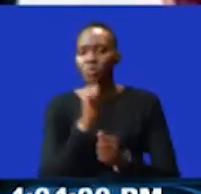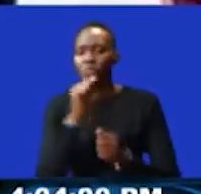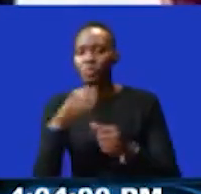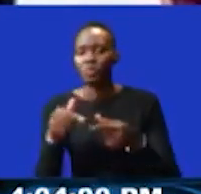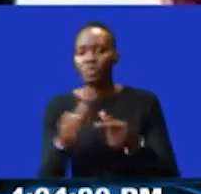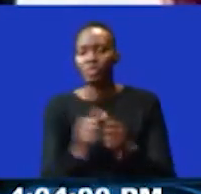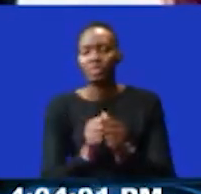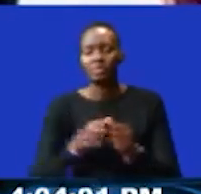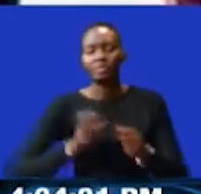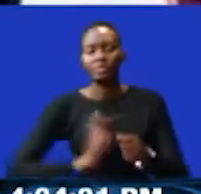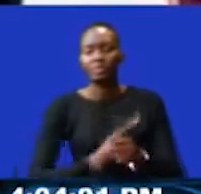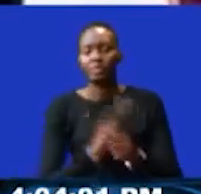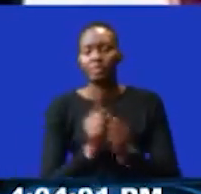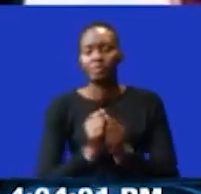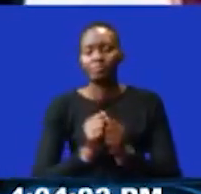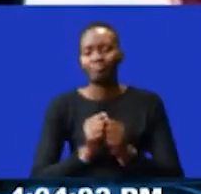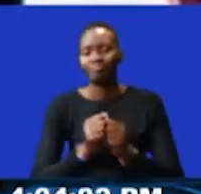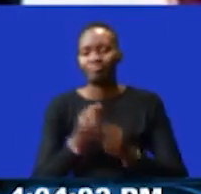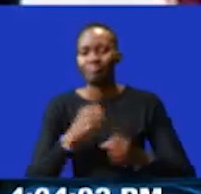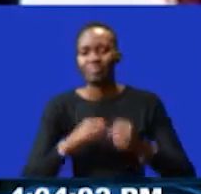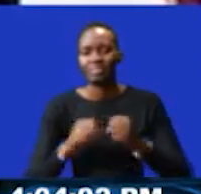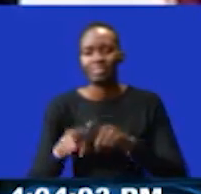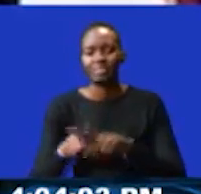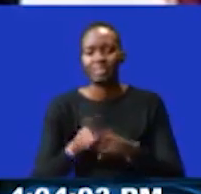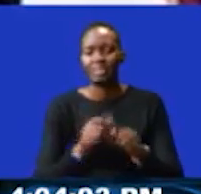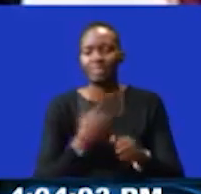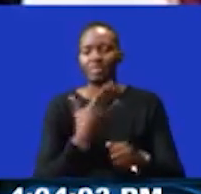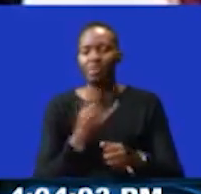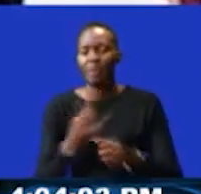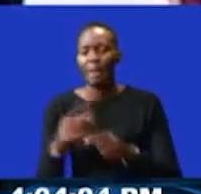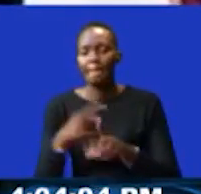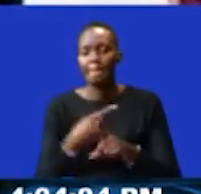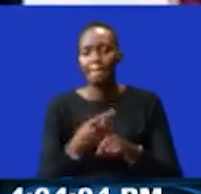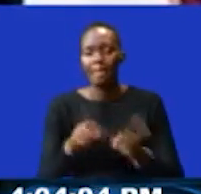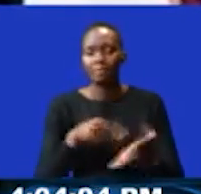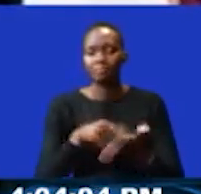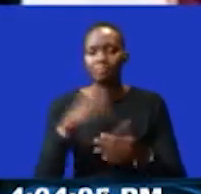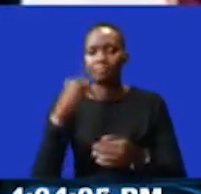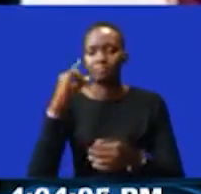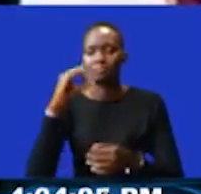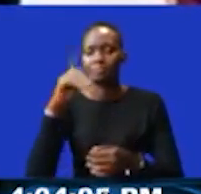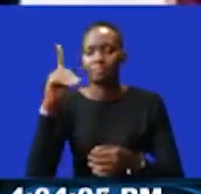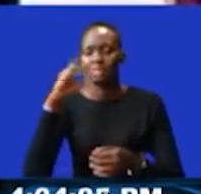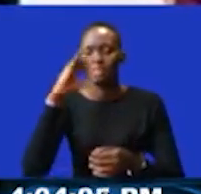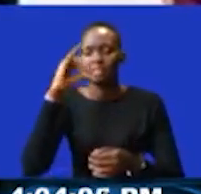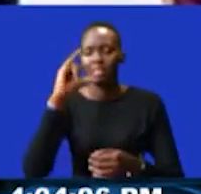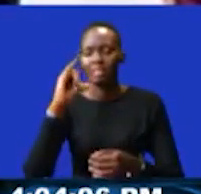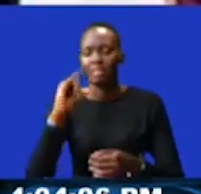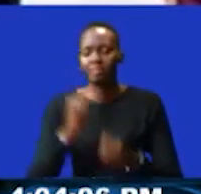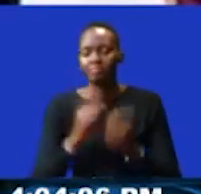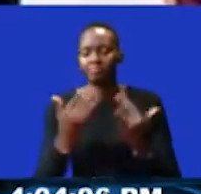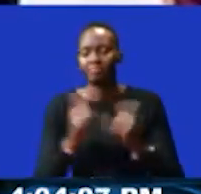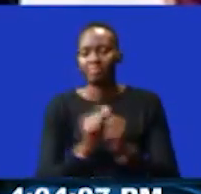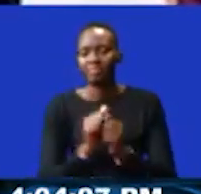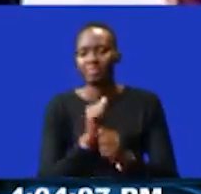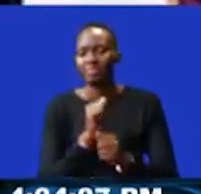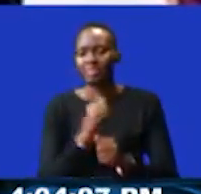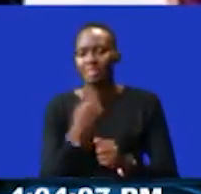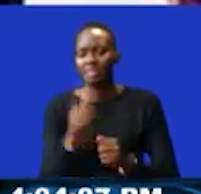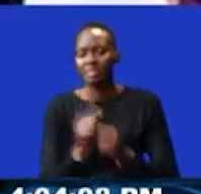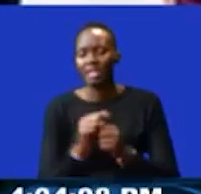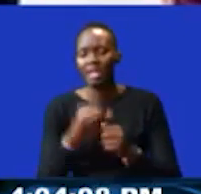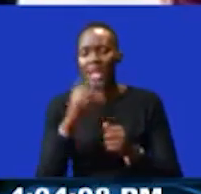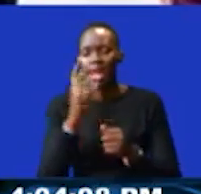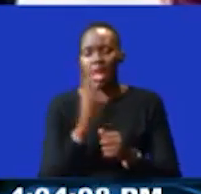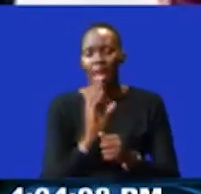the the cooperation we expected but this the DCI they've been up to the task there's nothing to hide they